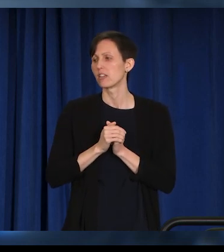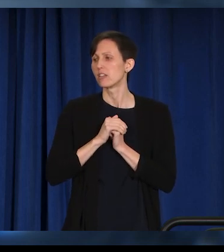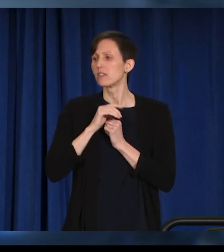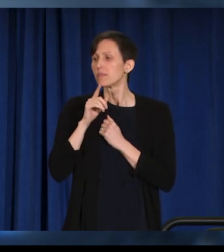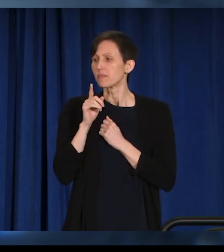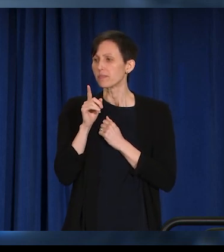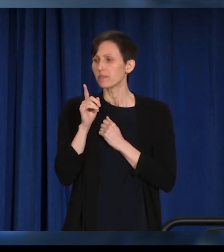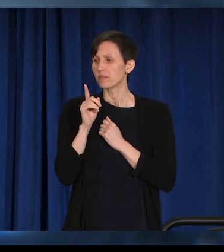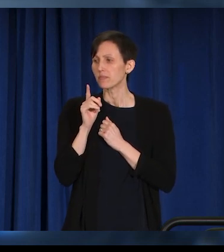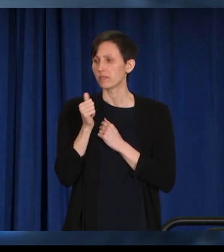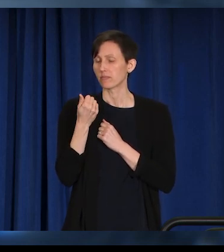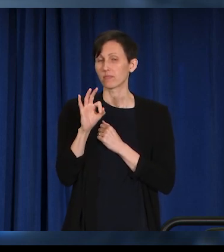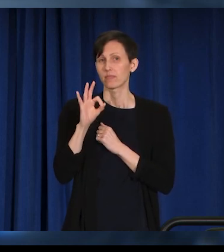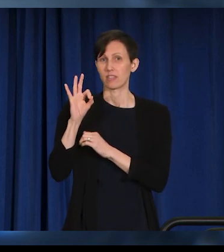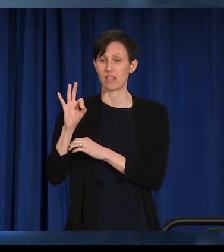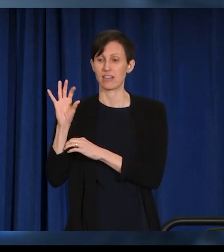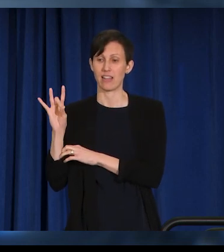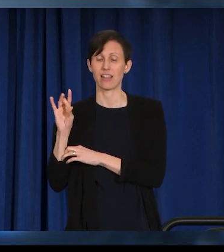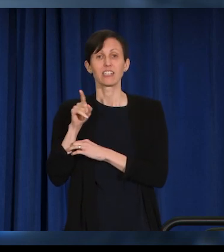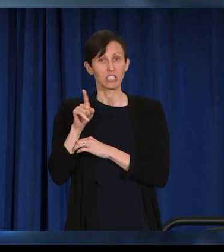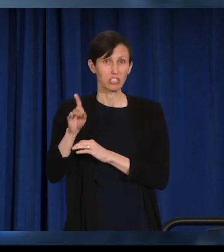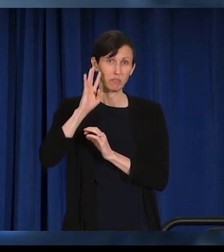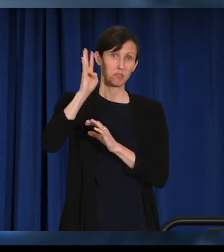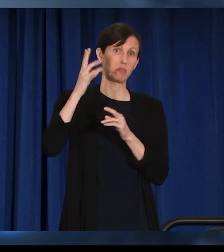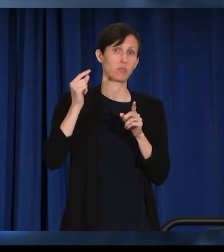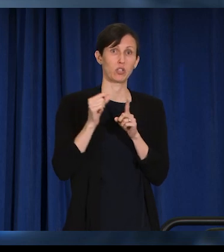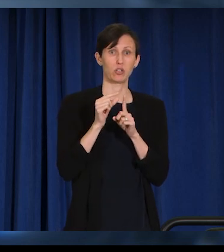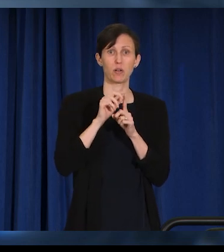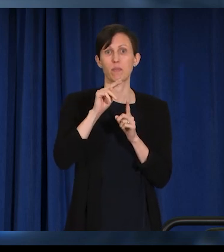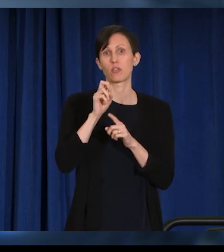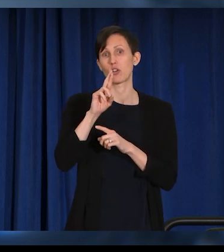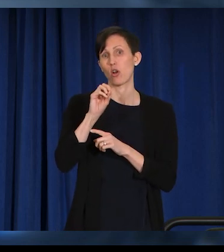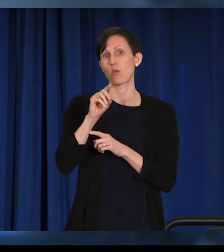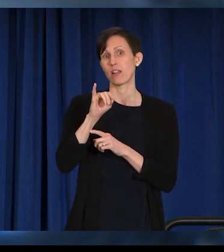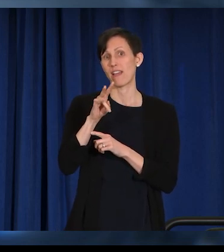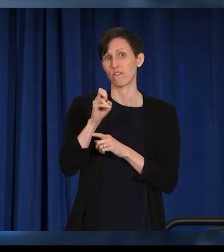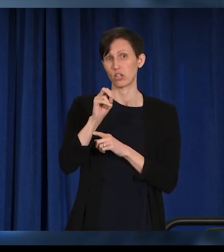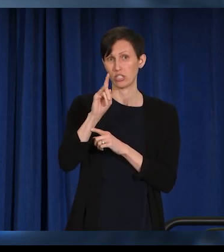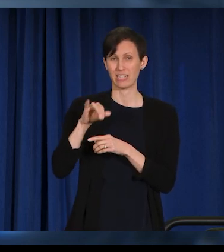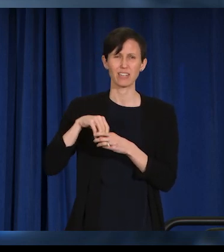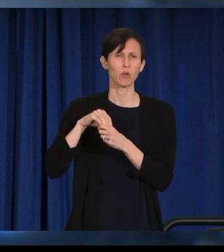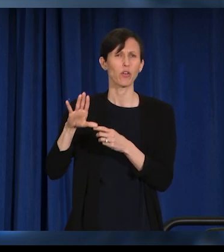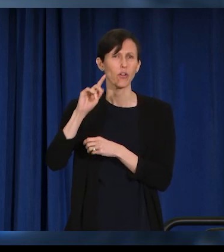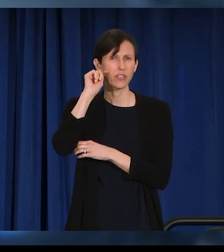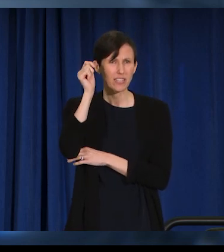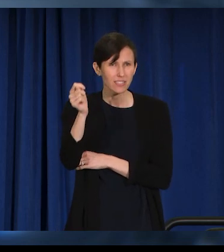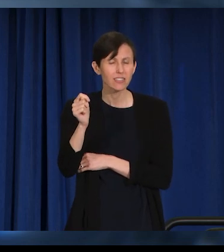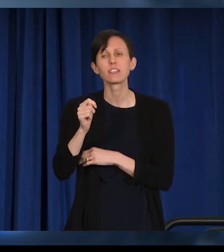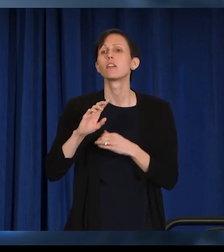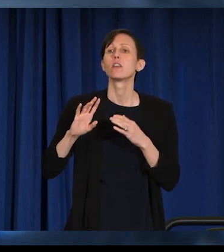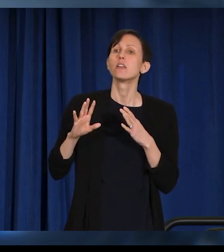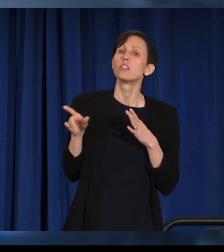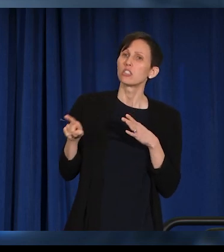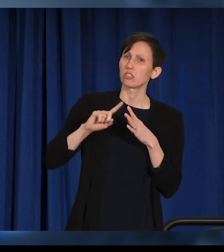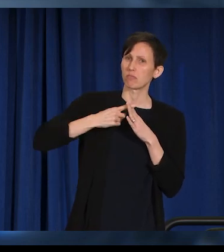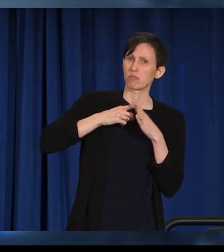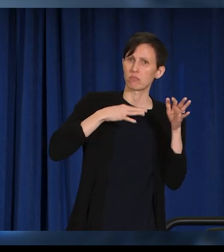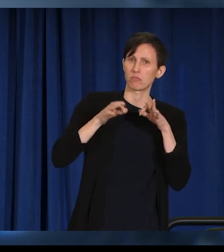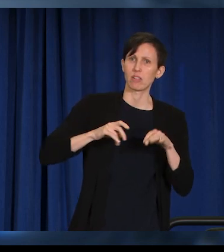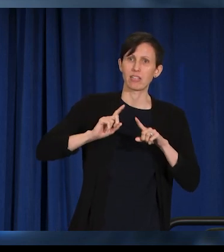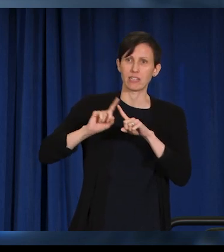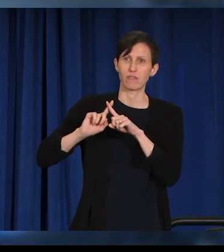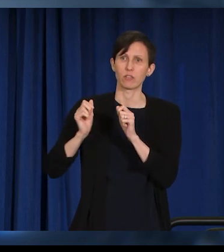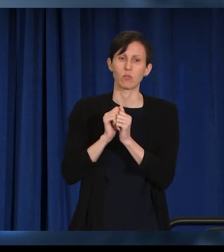In 1998, she was the one to coin the term neurodiversity in her thesis, initially to describe the differences